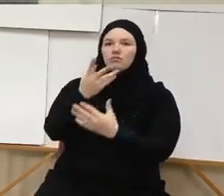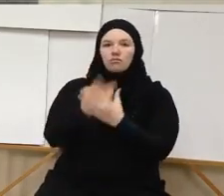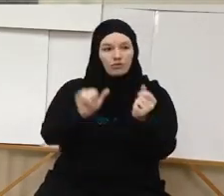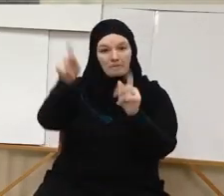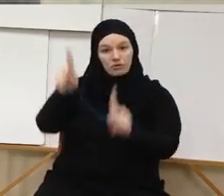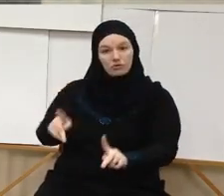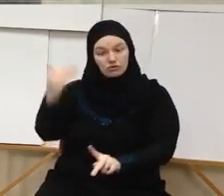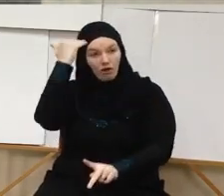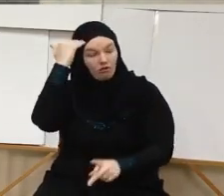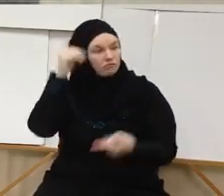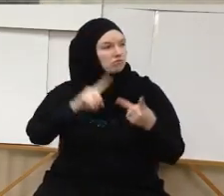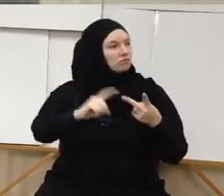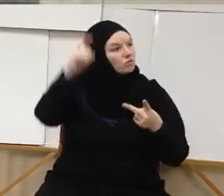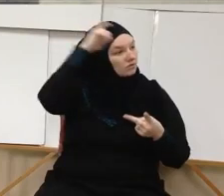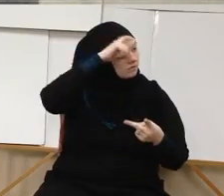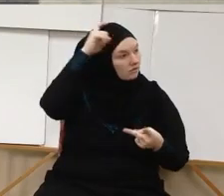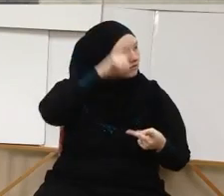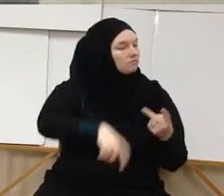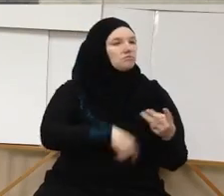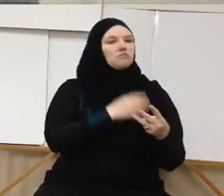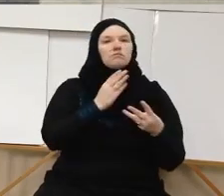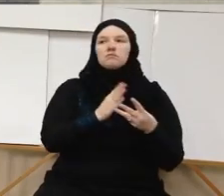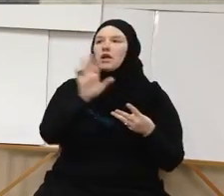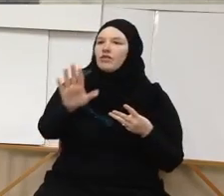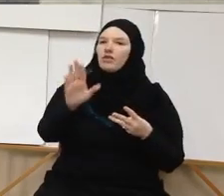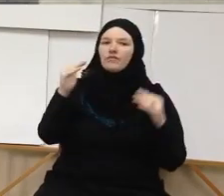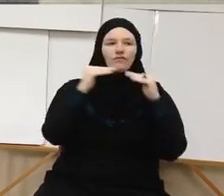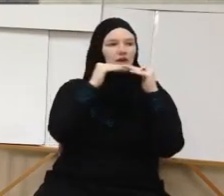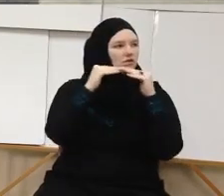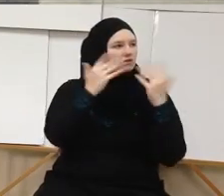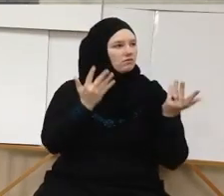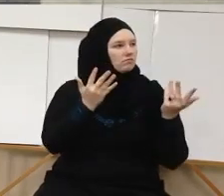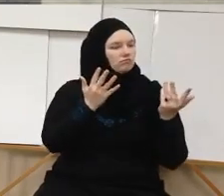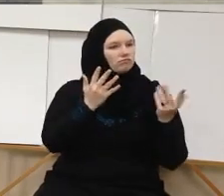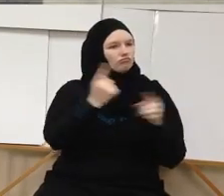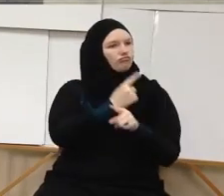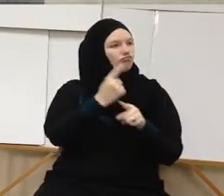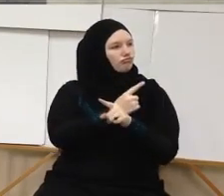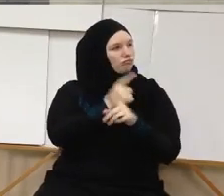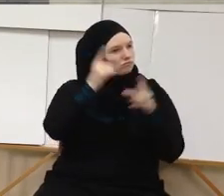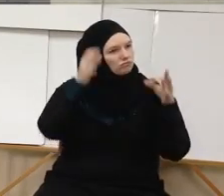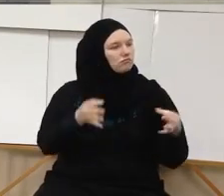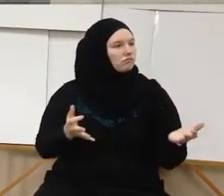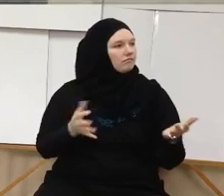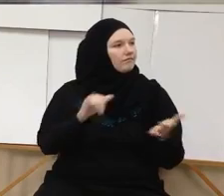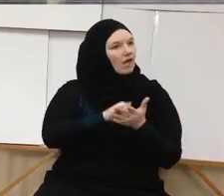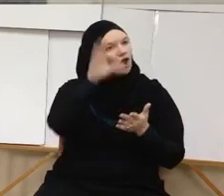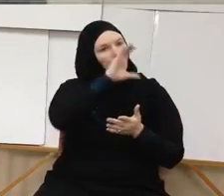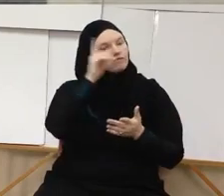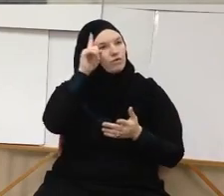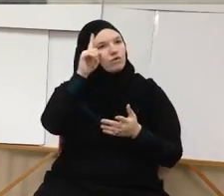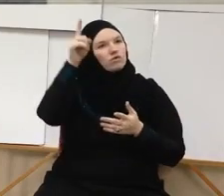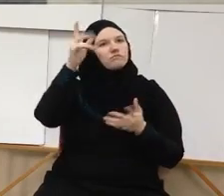knowledge, their wisdom, and their fairness. That's what you look for in a judge,